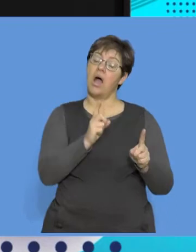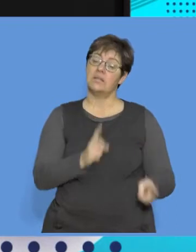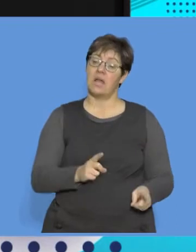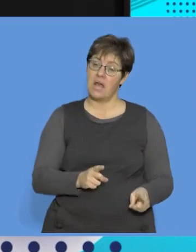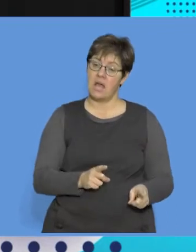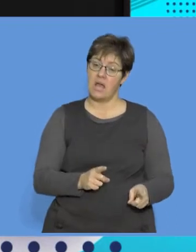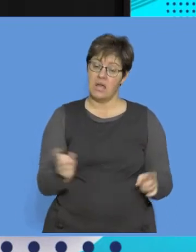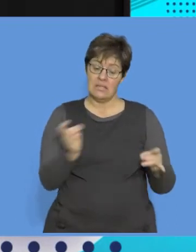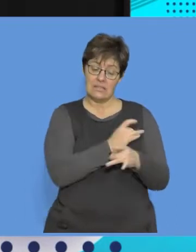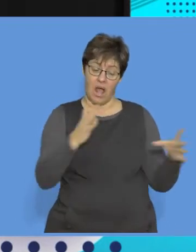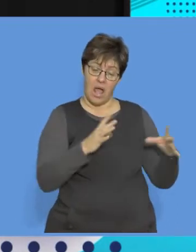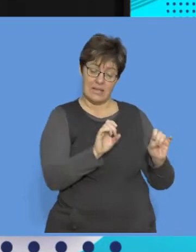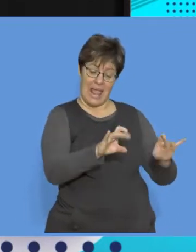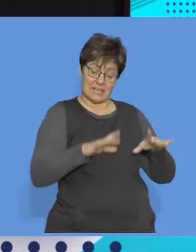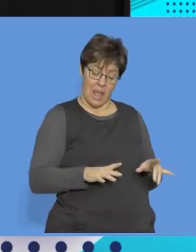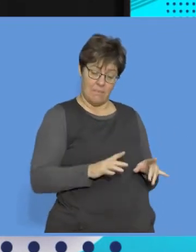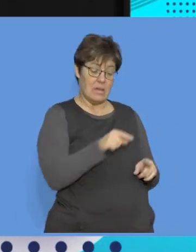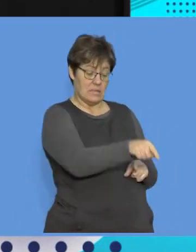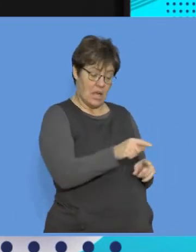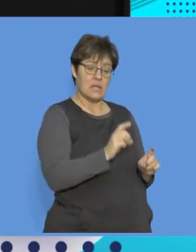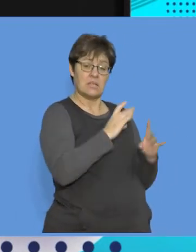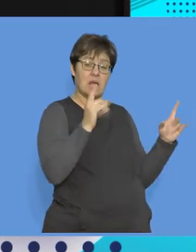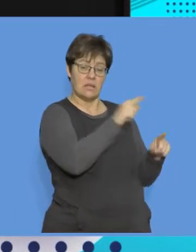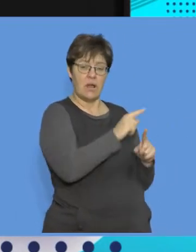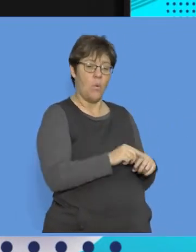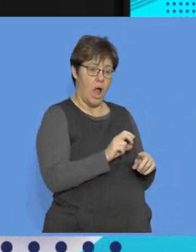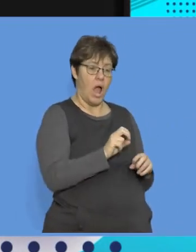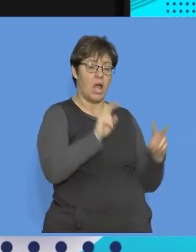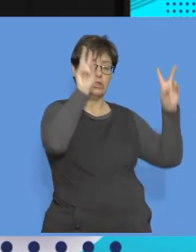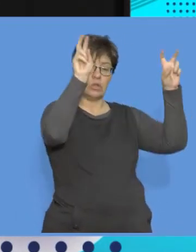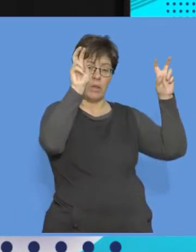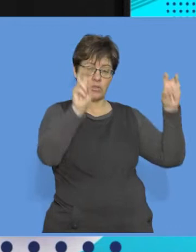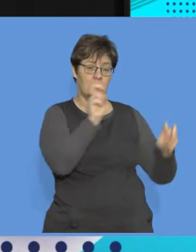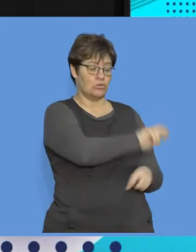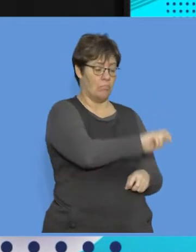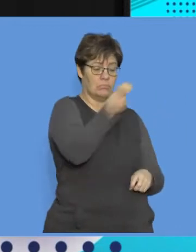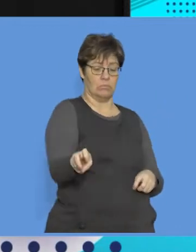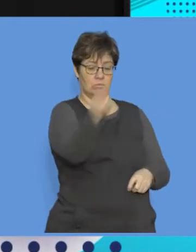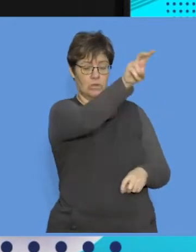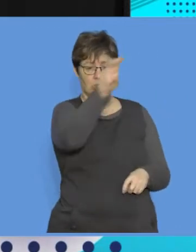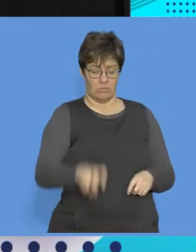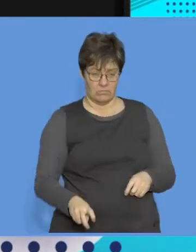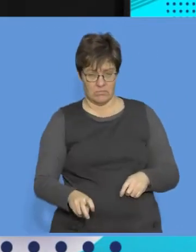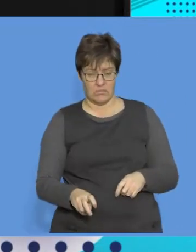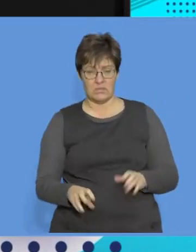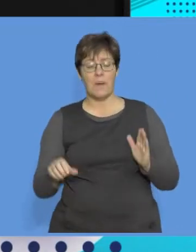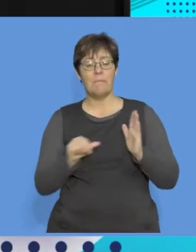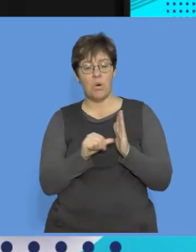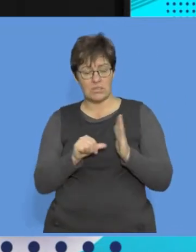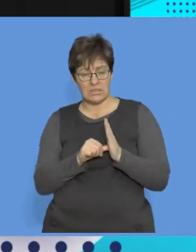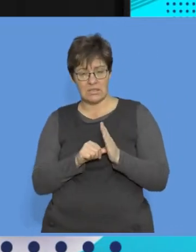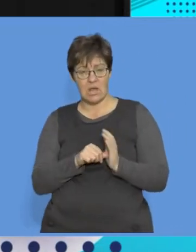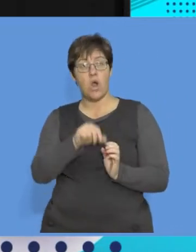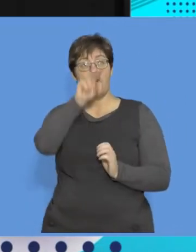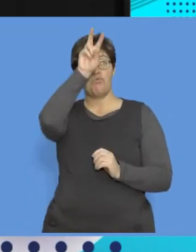the beginning of an exam because they jump from topic to topic. And so it's very important that you read